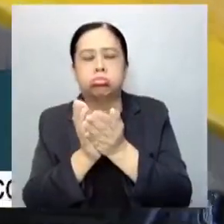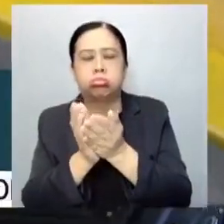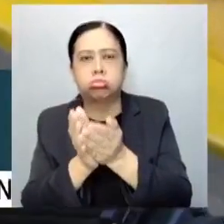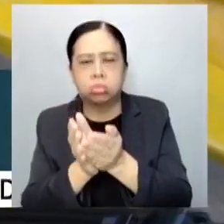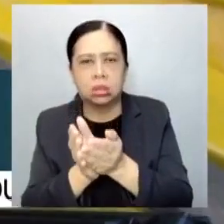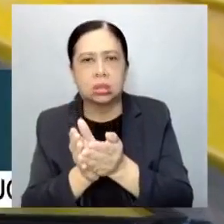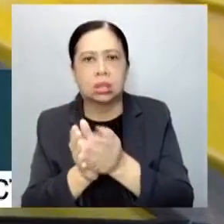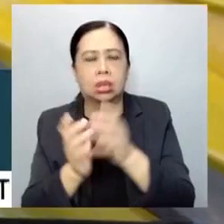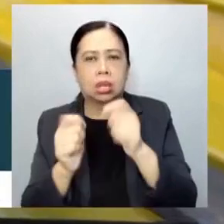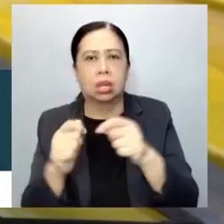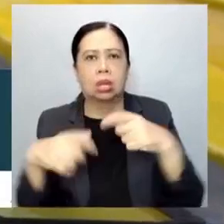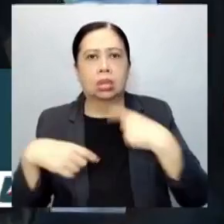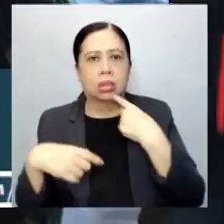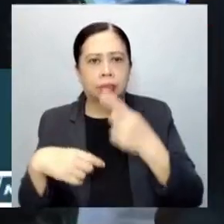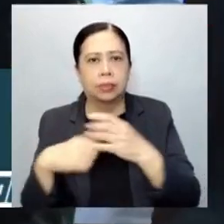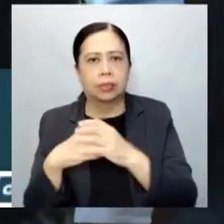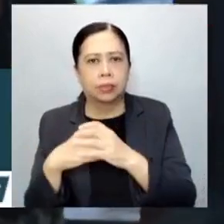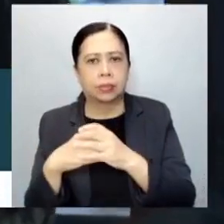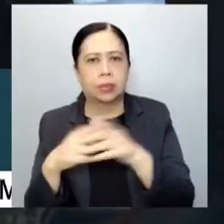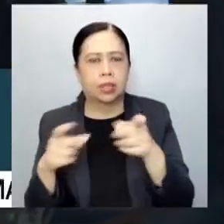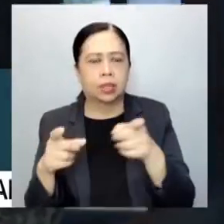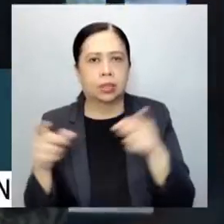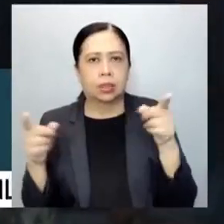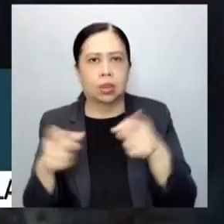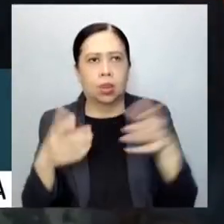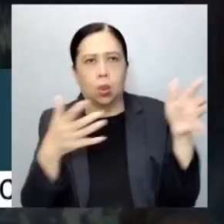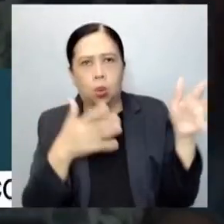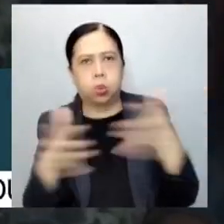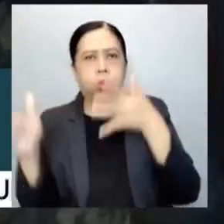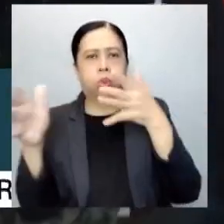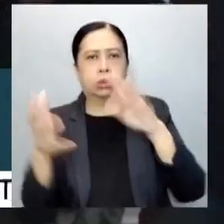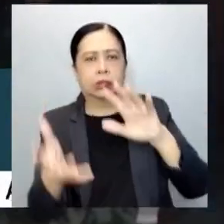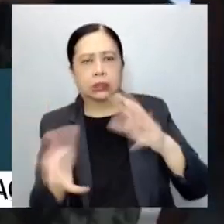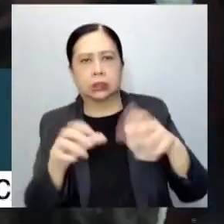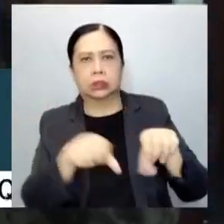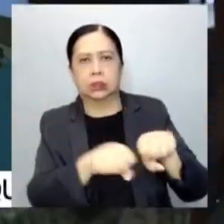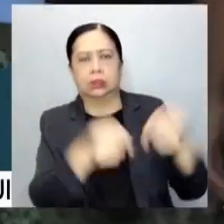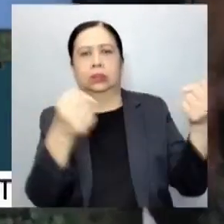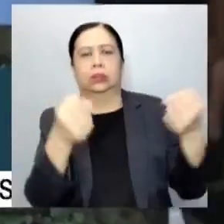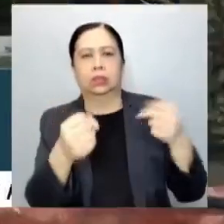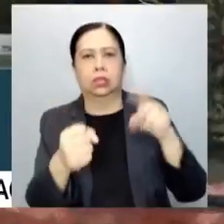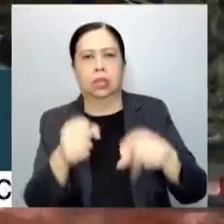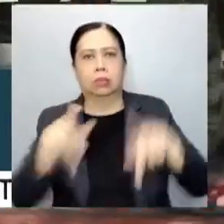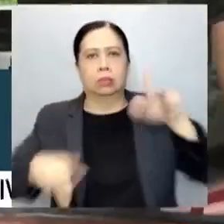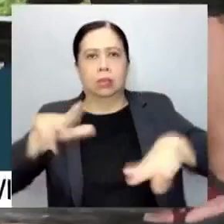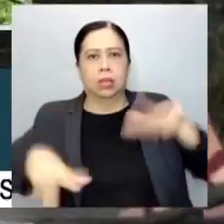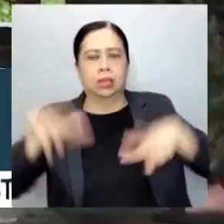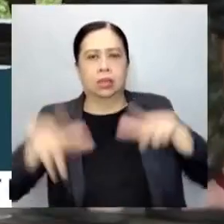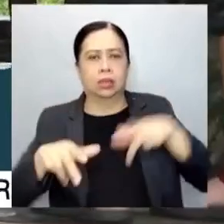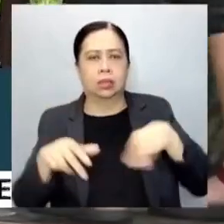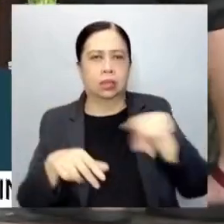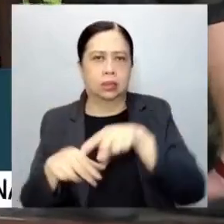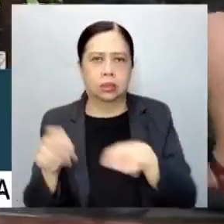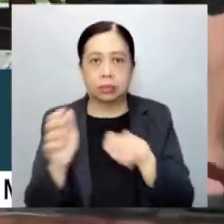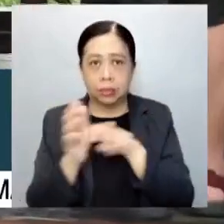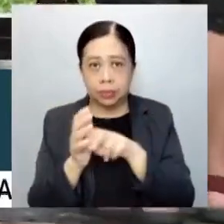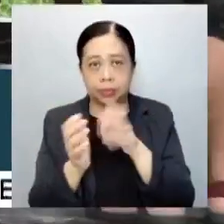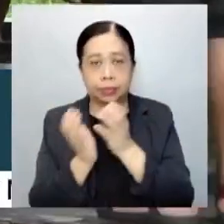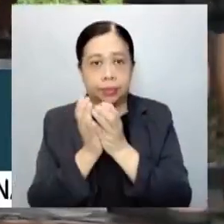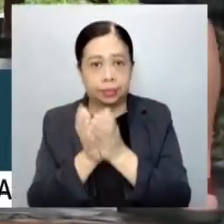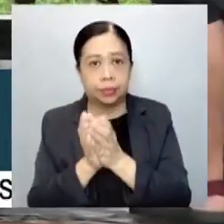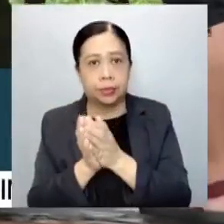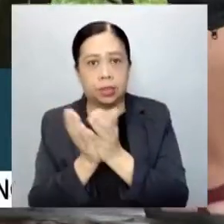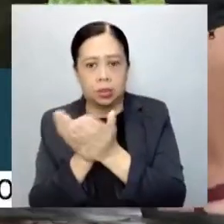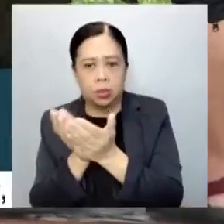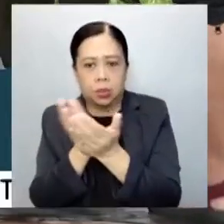los Reyes said fierce waves caused an outrigger to snap, which triggered panic among passengers who then crowded